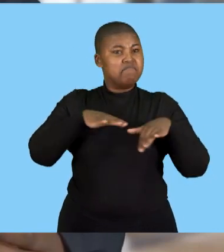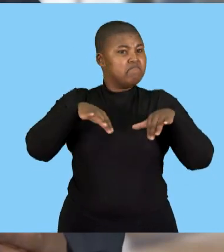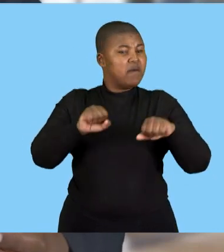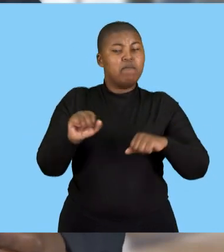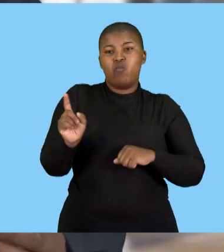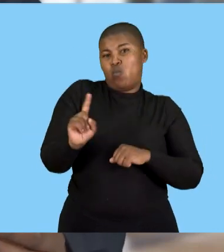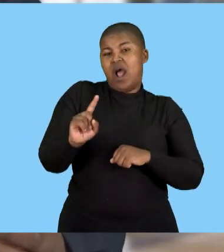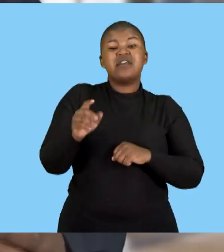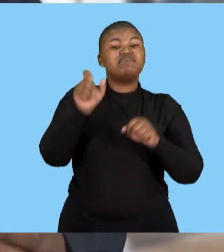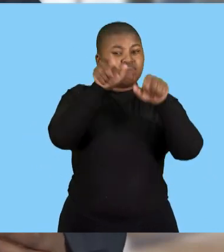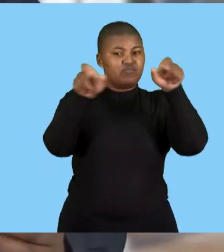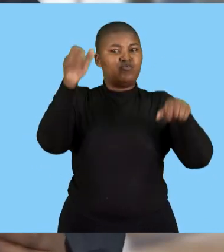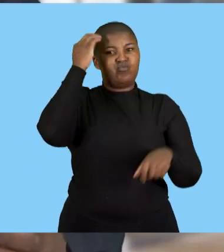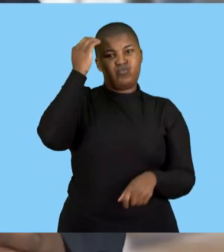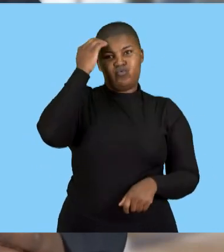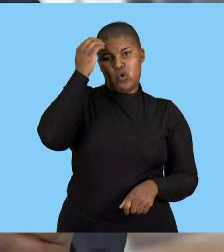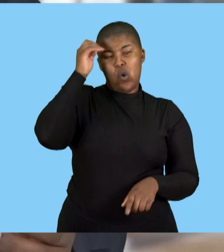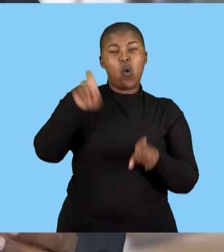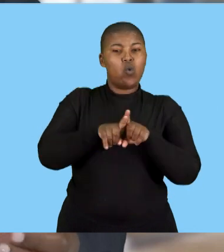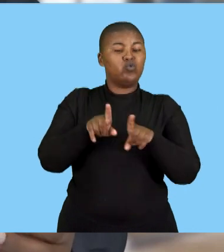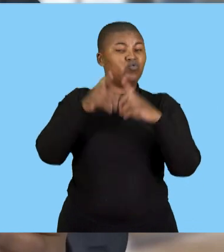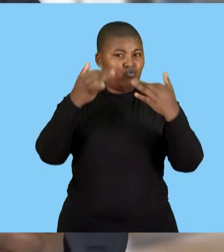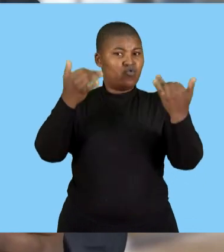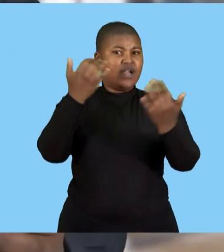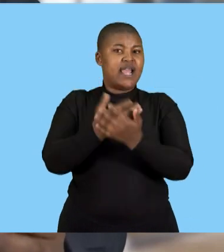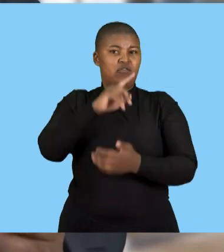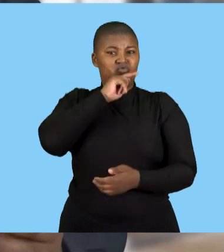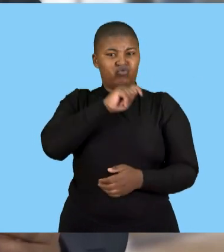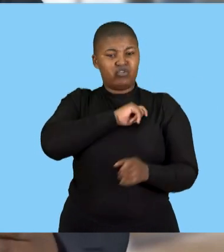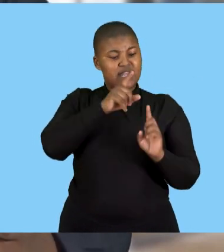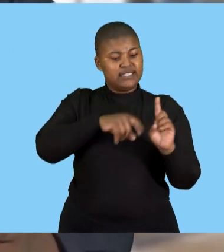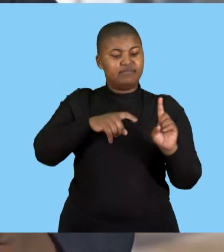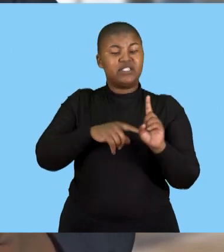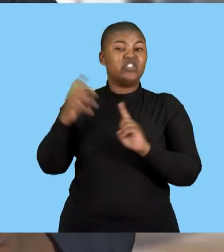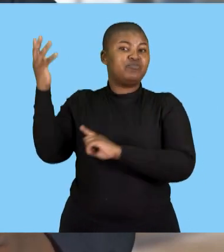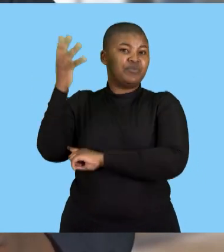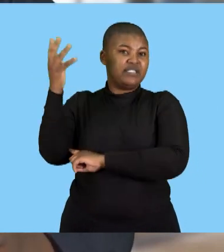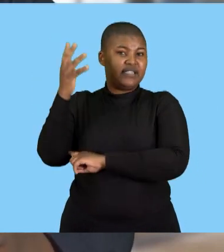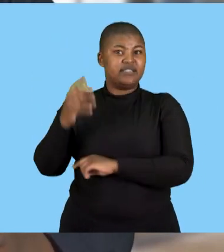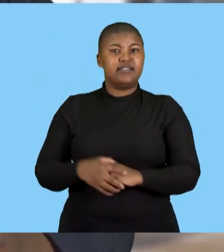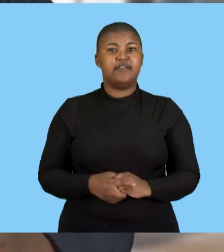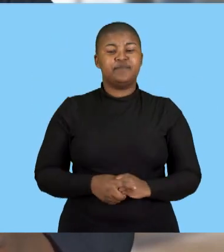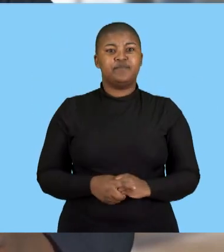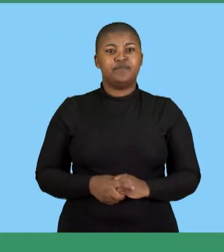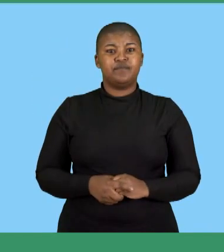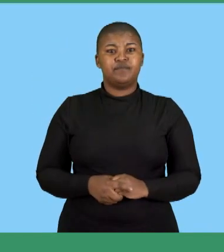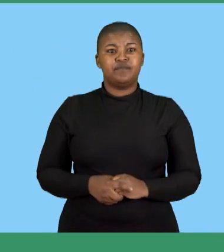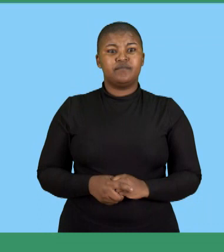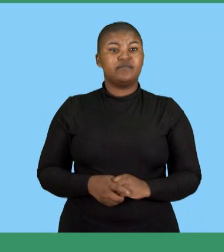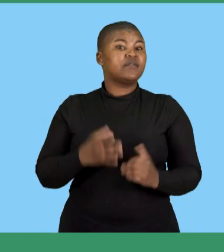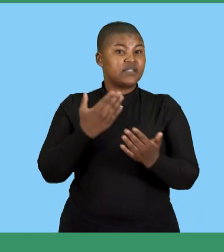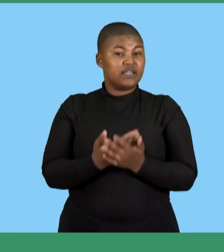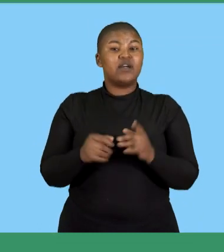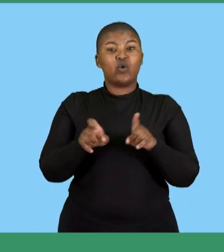that they establish credibility and trust, so that the audience can also trust them. And then they should also show the most